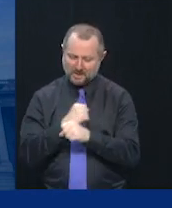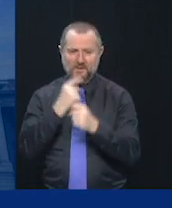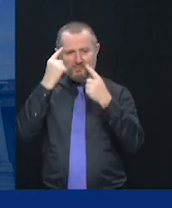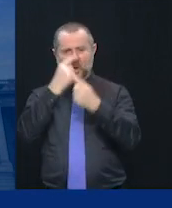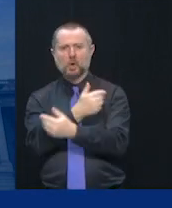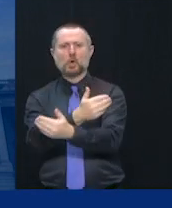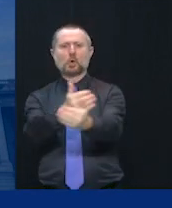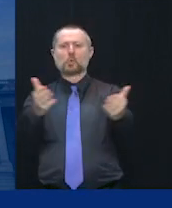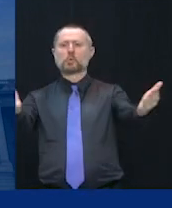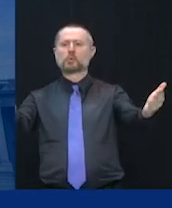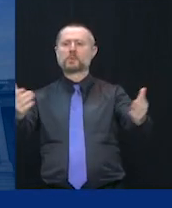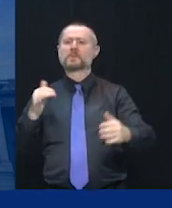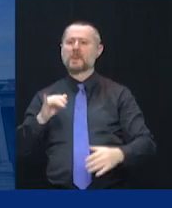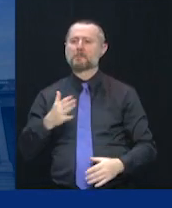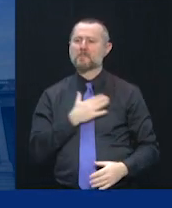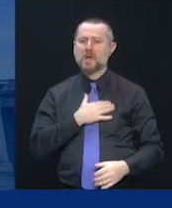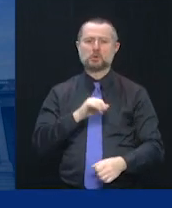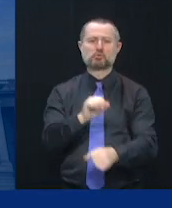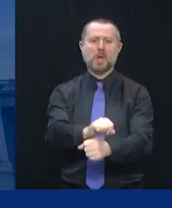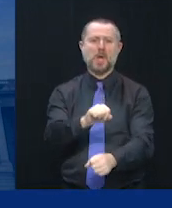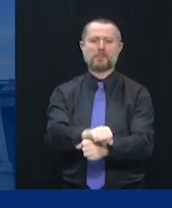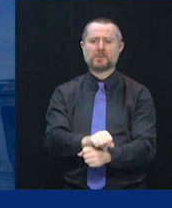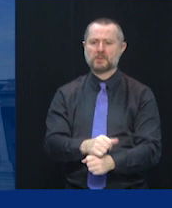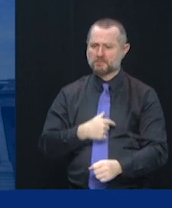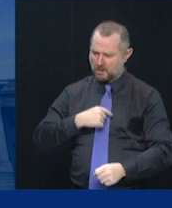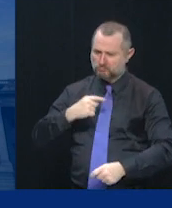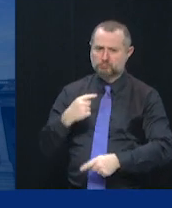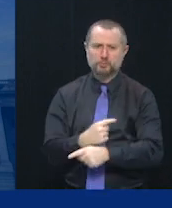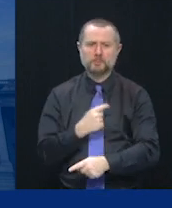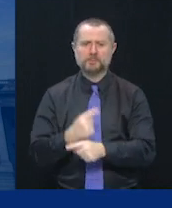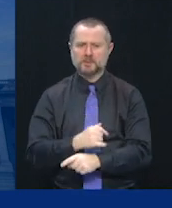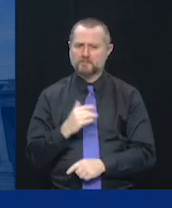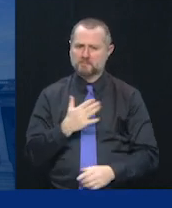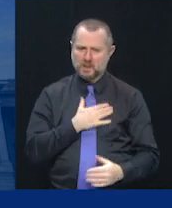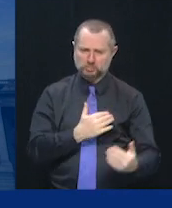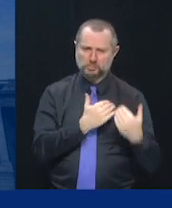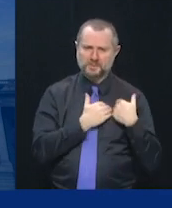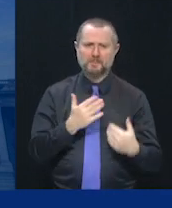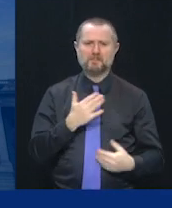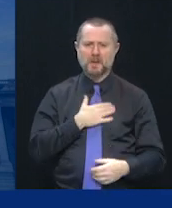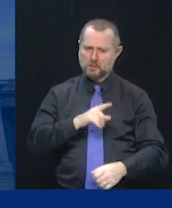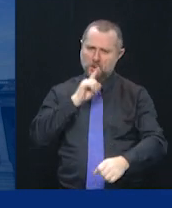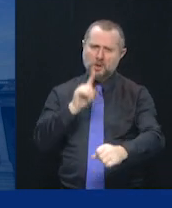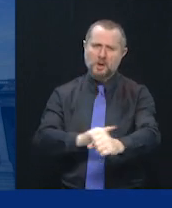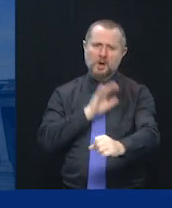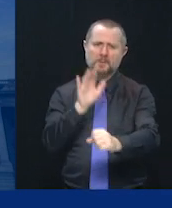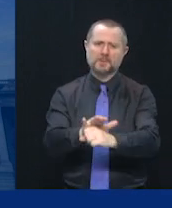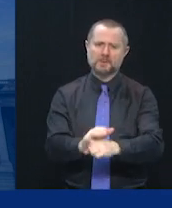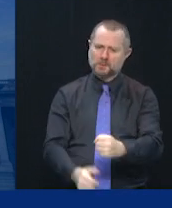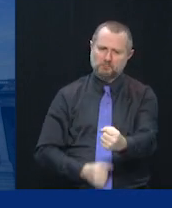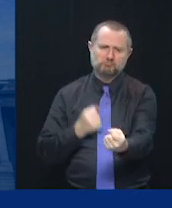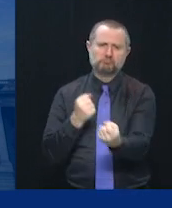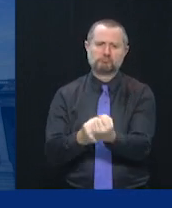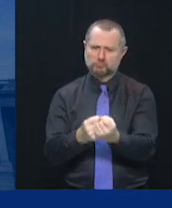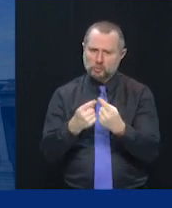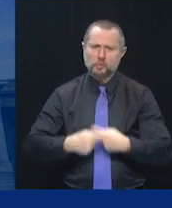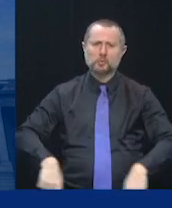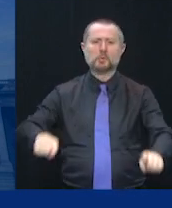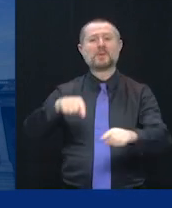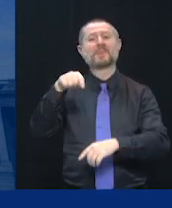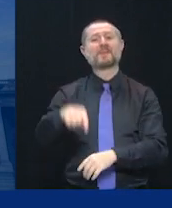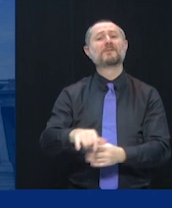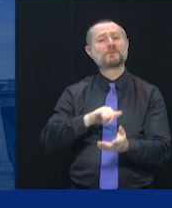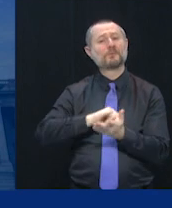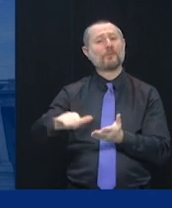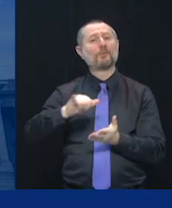do. That's what I'm supposed to do. That's my oath. This state deserves a